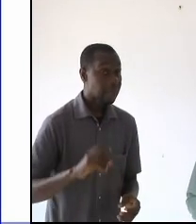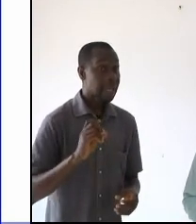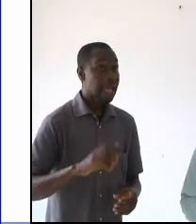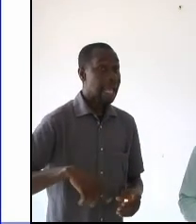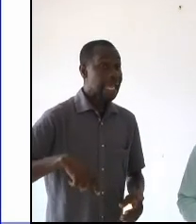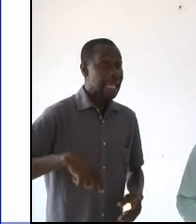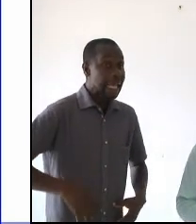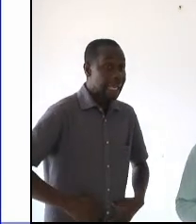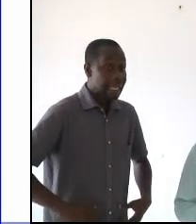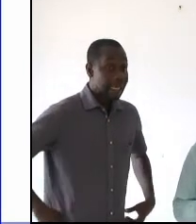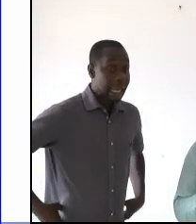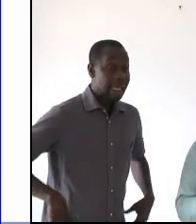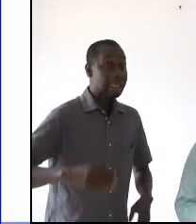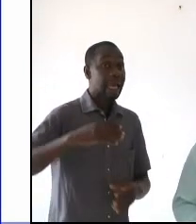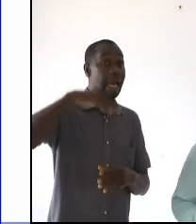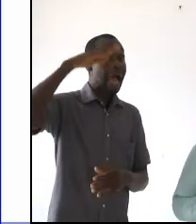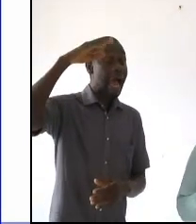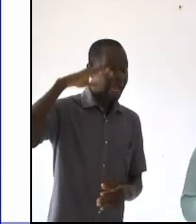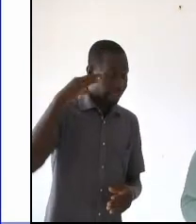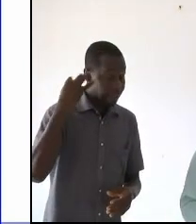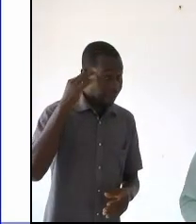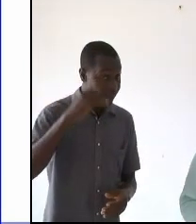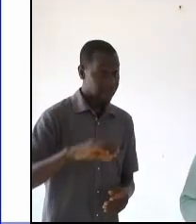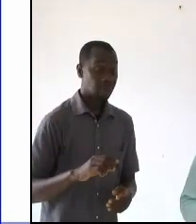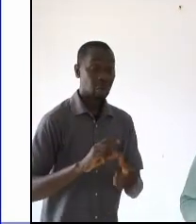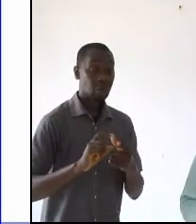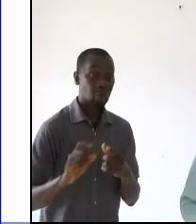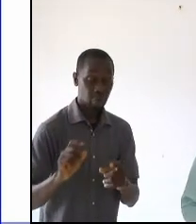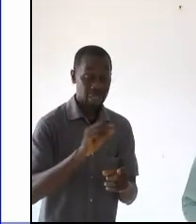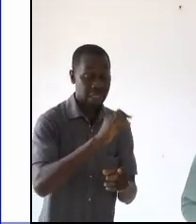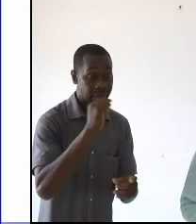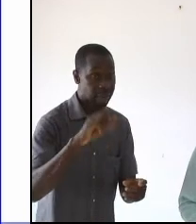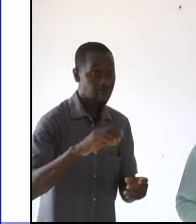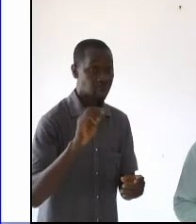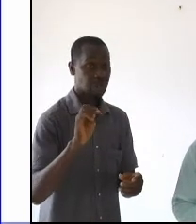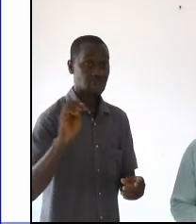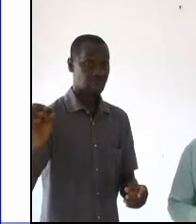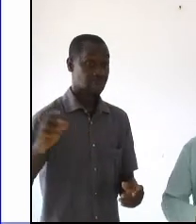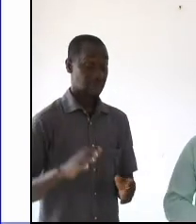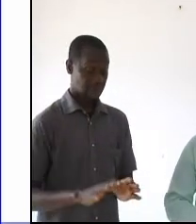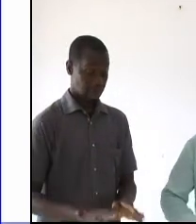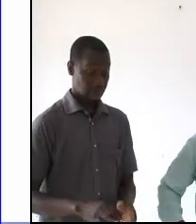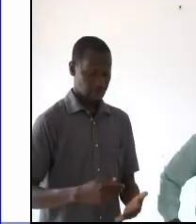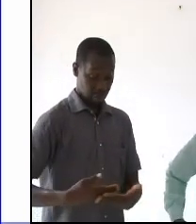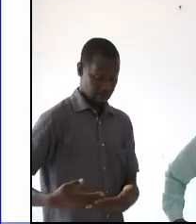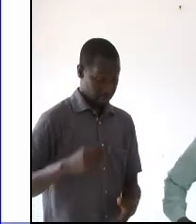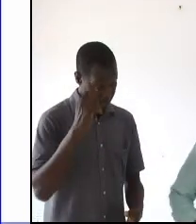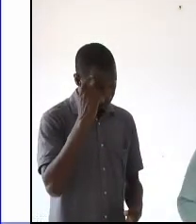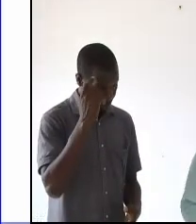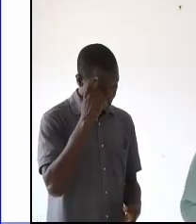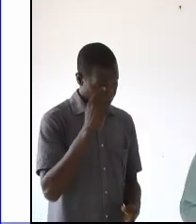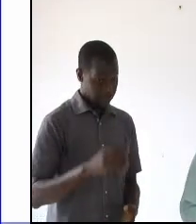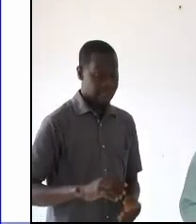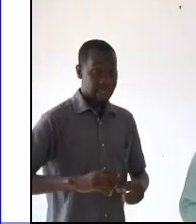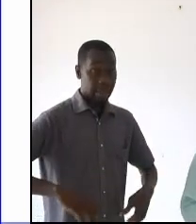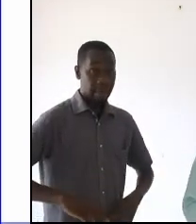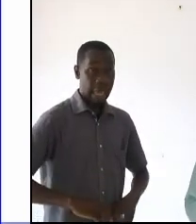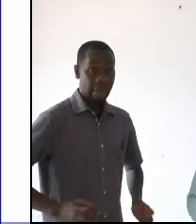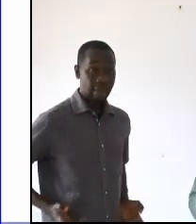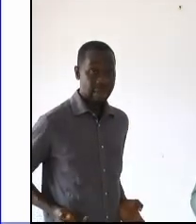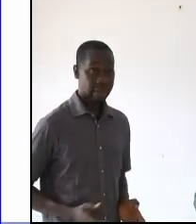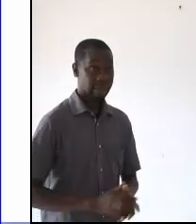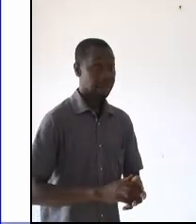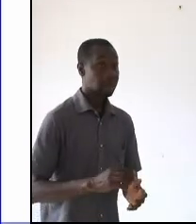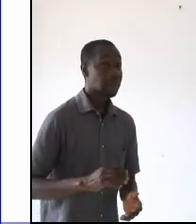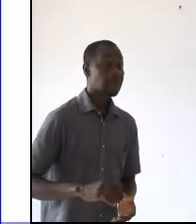At higher level, you'll be naming the pelvis, the ischium, and the pubis. At this level, just know them as the pelvis.